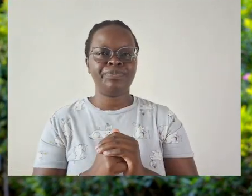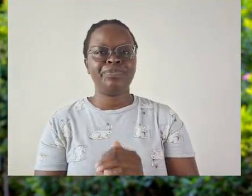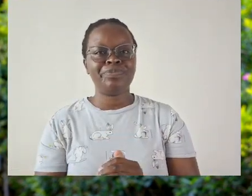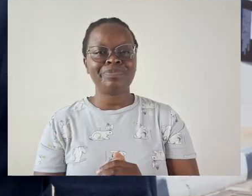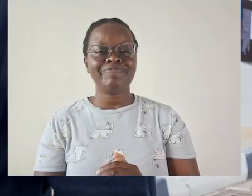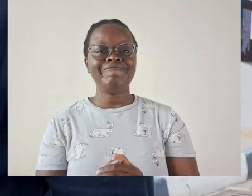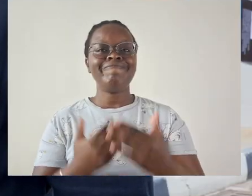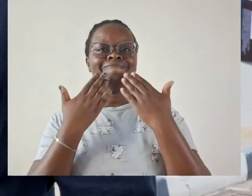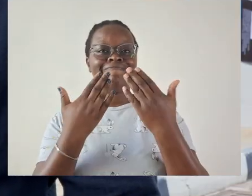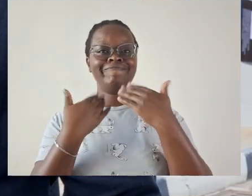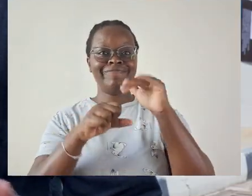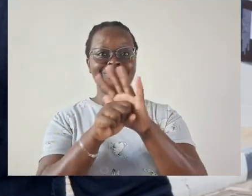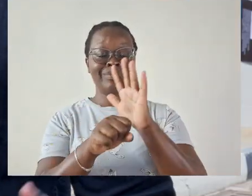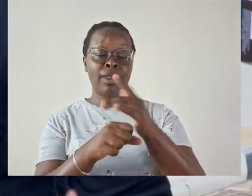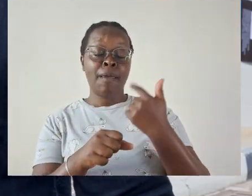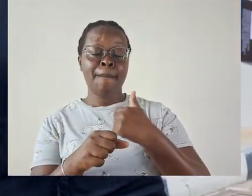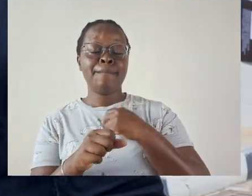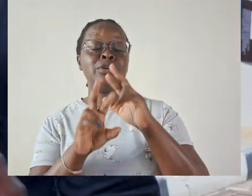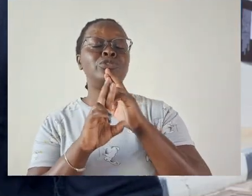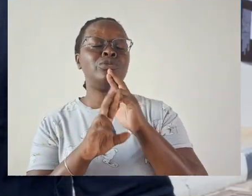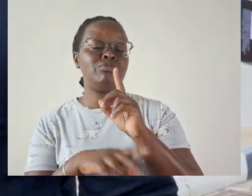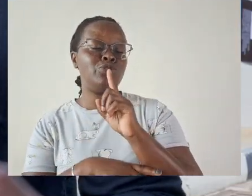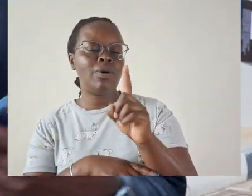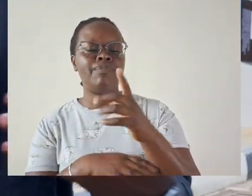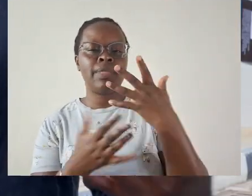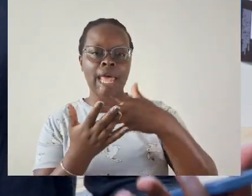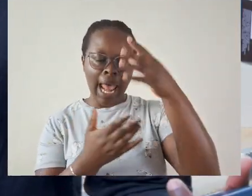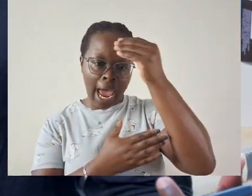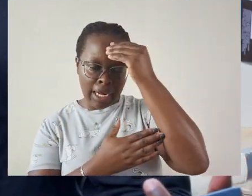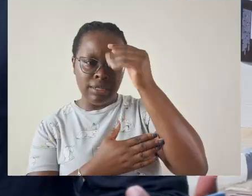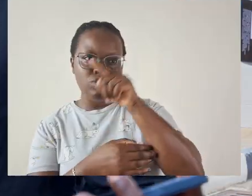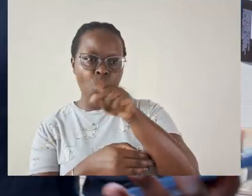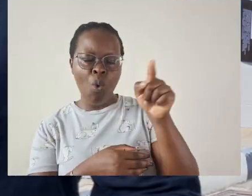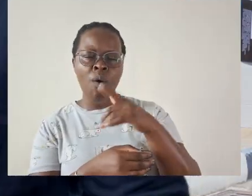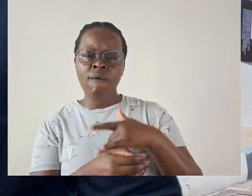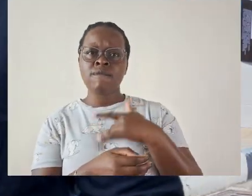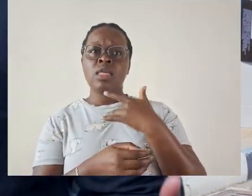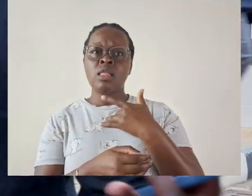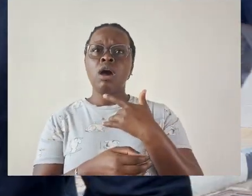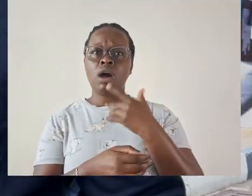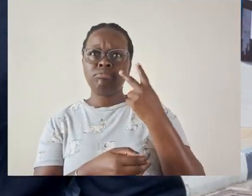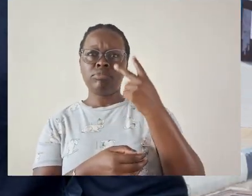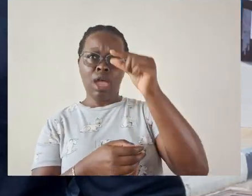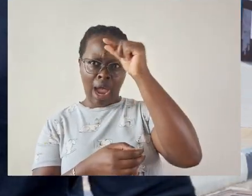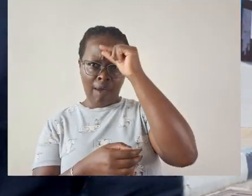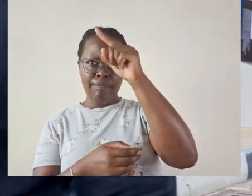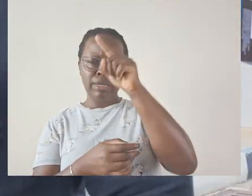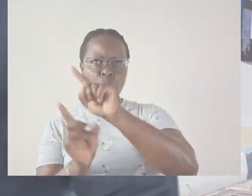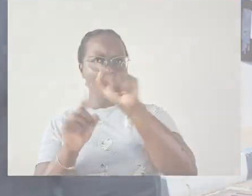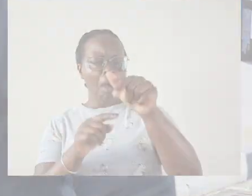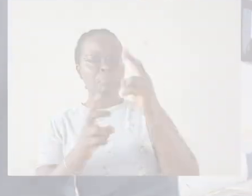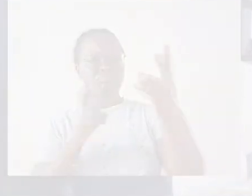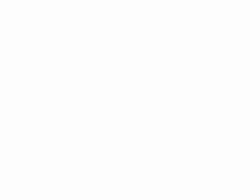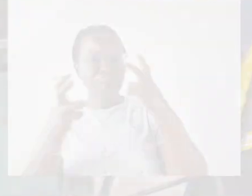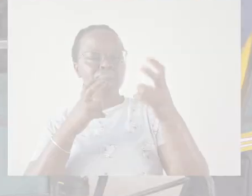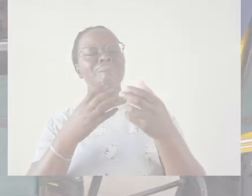Yes. Thank you very much, Kaberi. I'm sure the learners will be very happy to hear that and to also see some of their aspirations brought into the policy. Thank you.